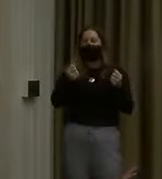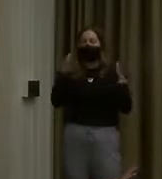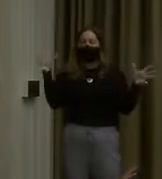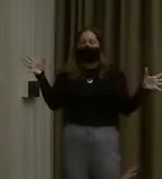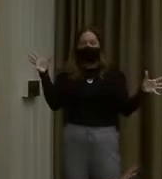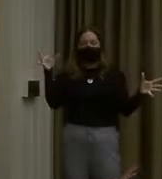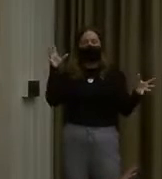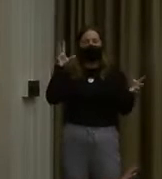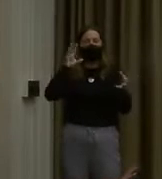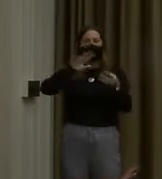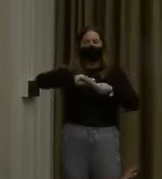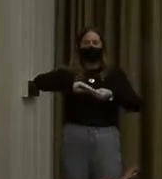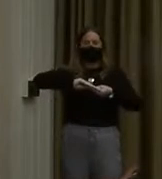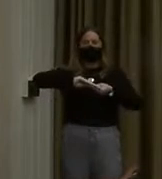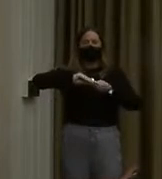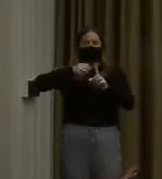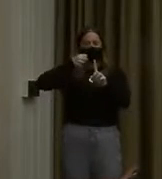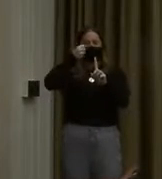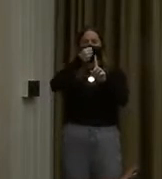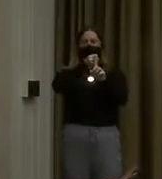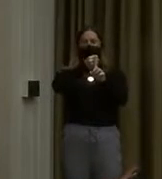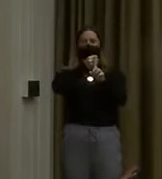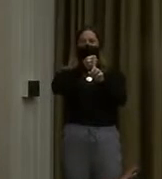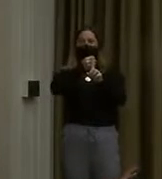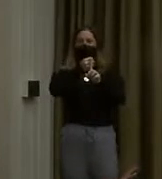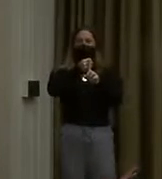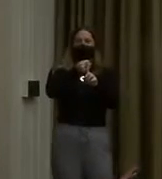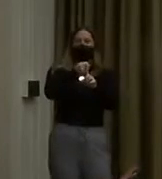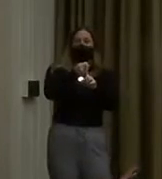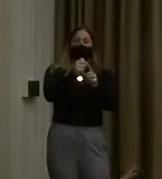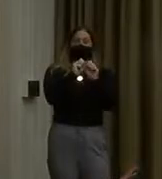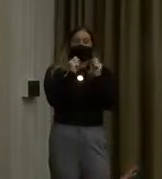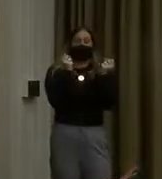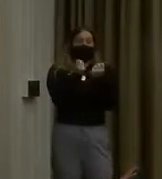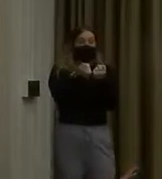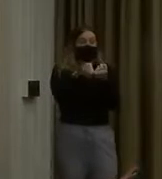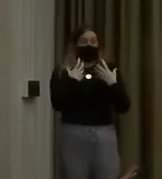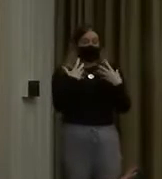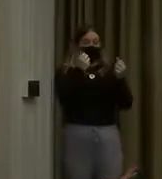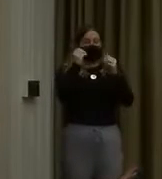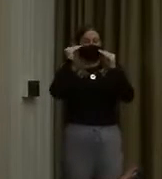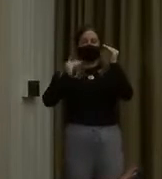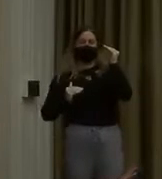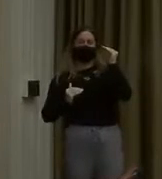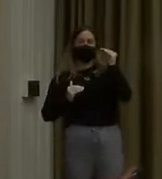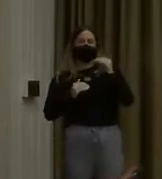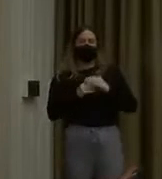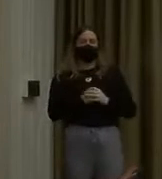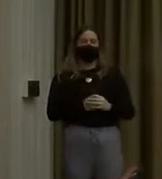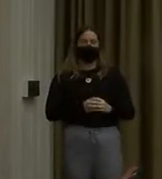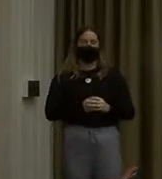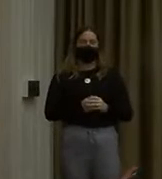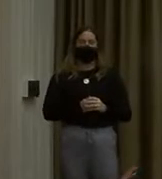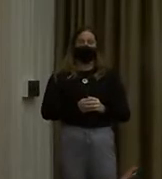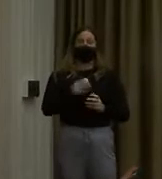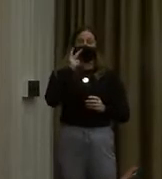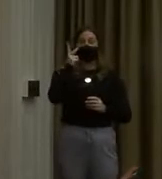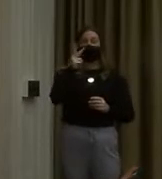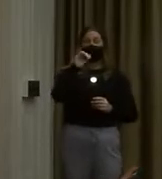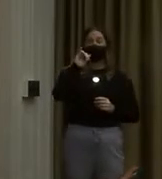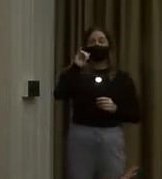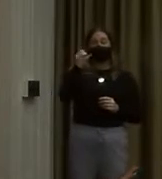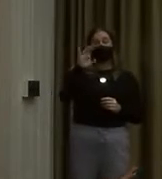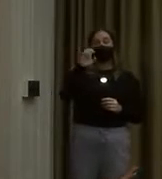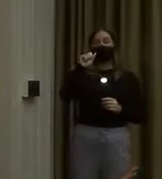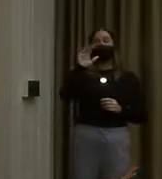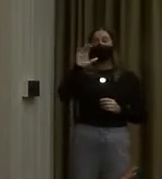they impact, significantly contribute to our society's health inequities. As you saw from Jessica's story, it really does